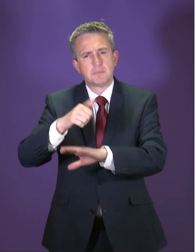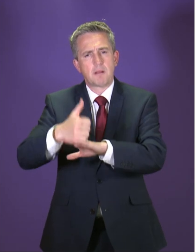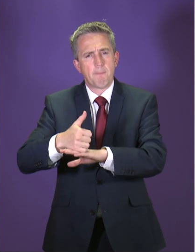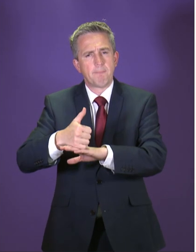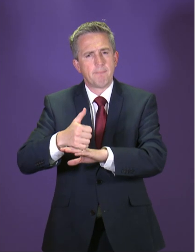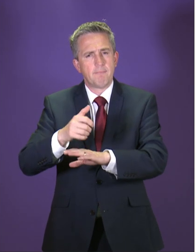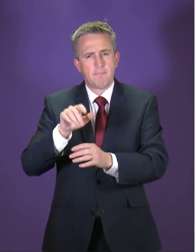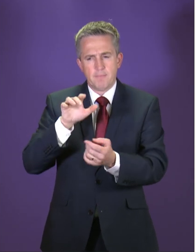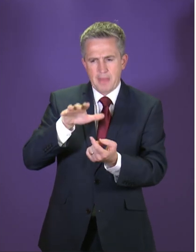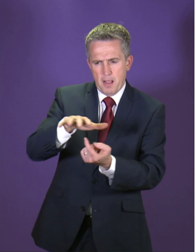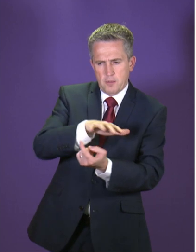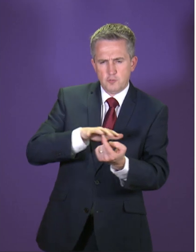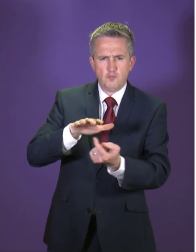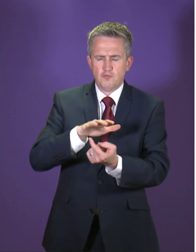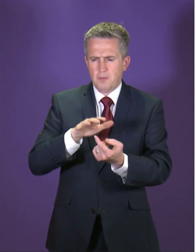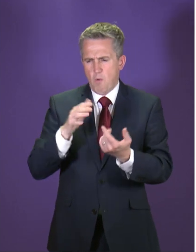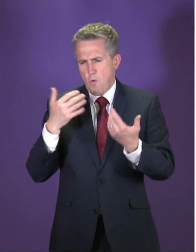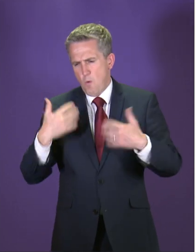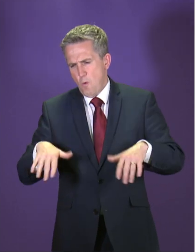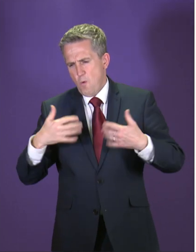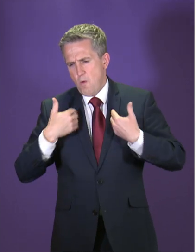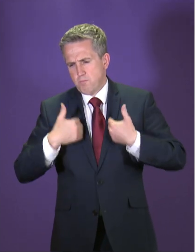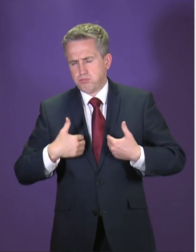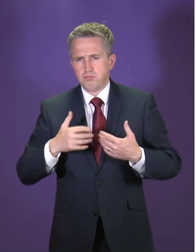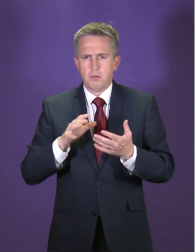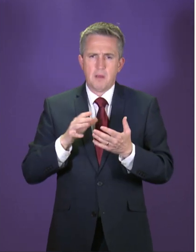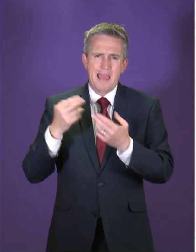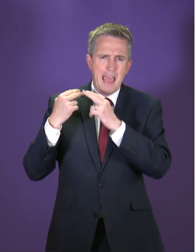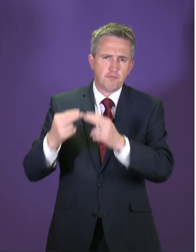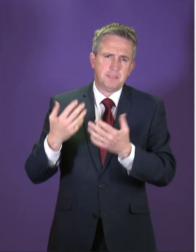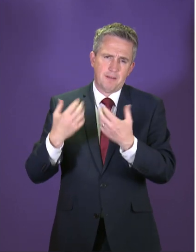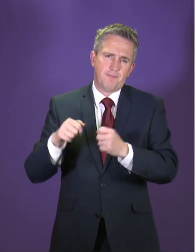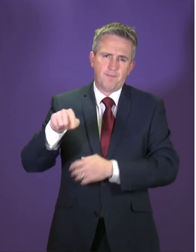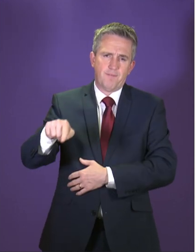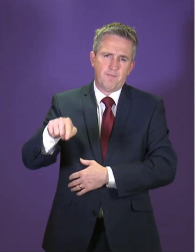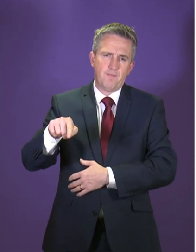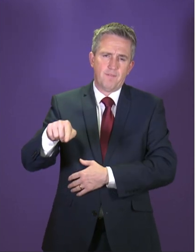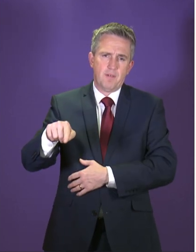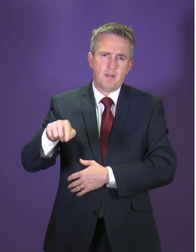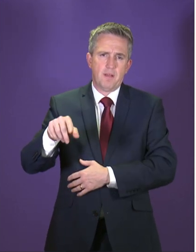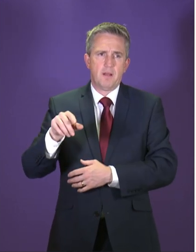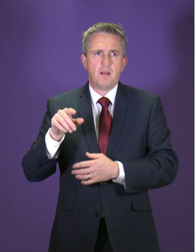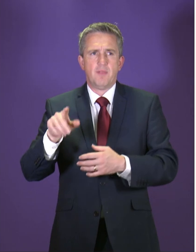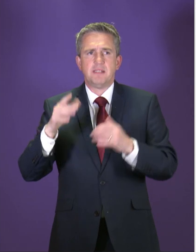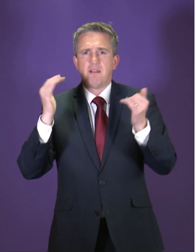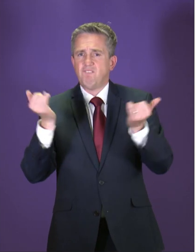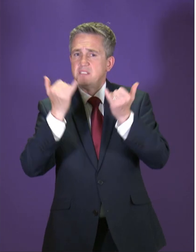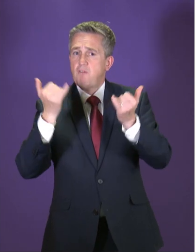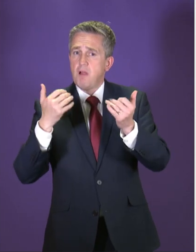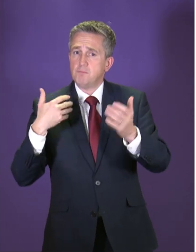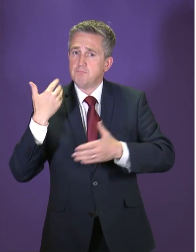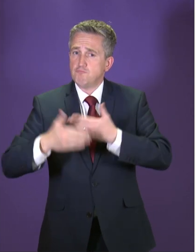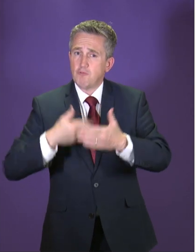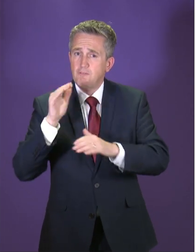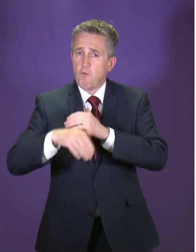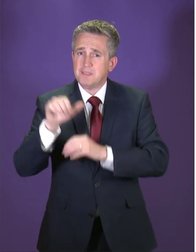jewel of cultural heritage. And this festival has been done in Paraty for 16